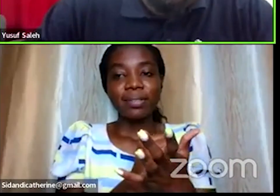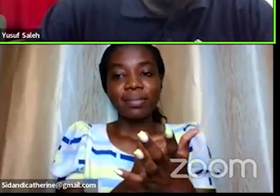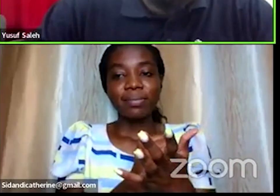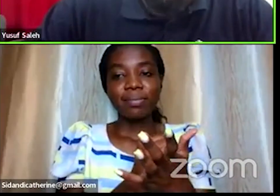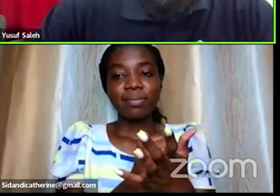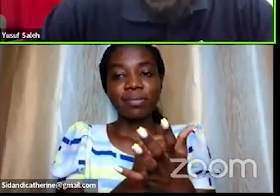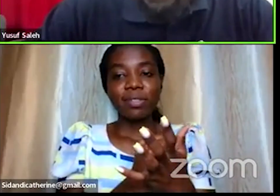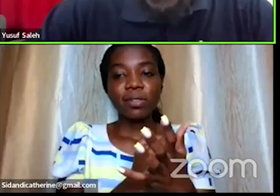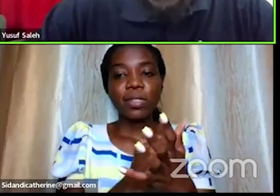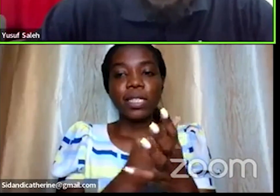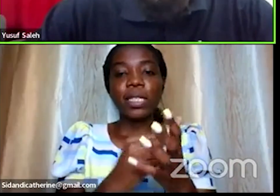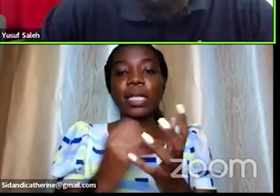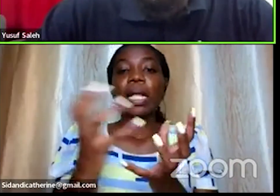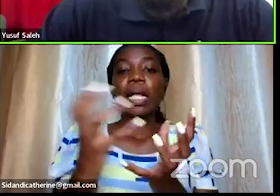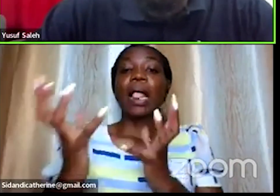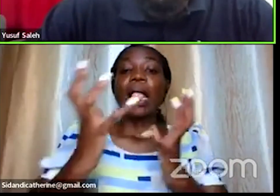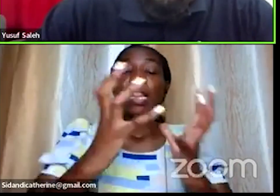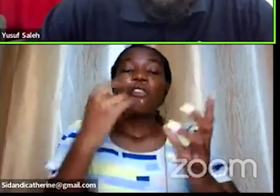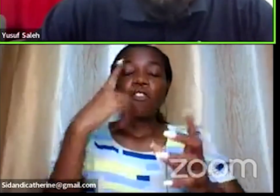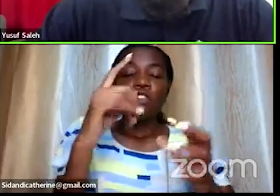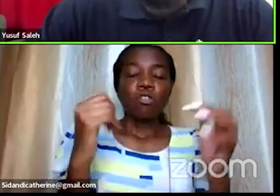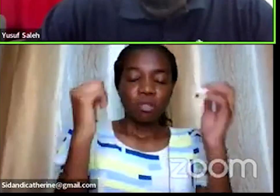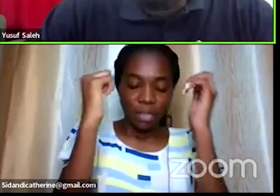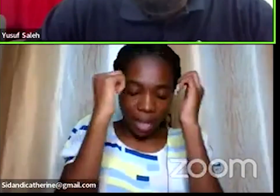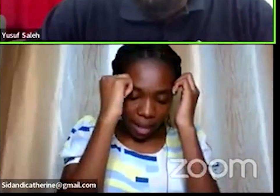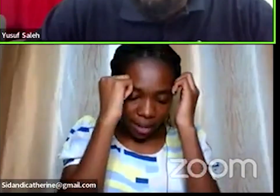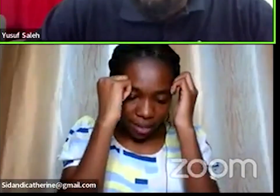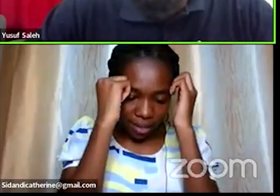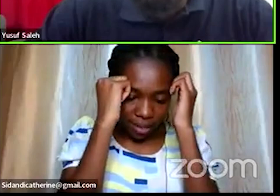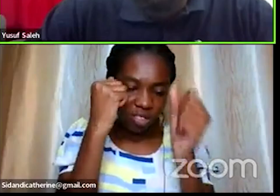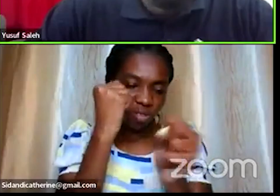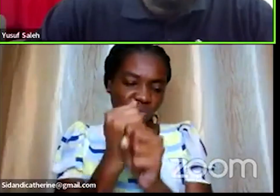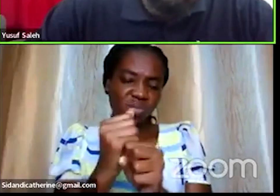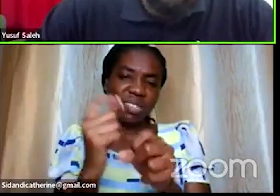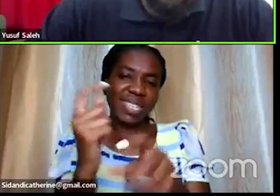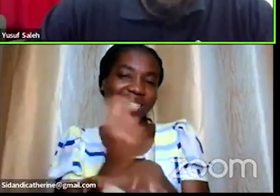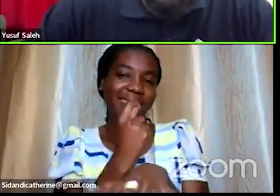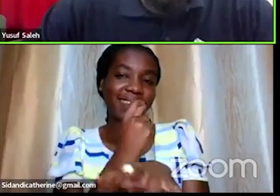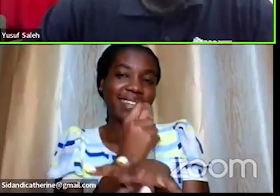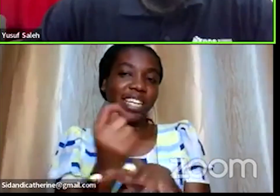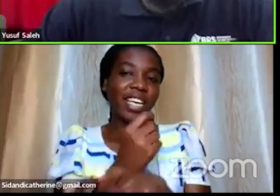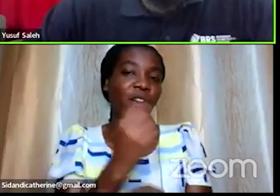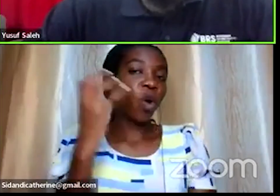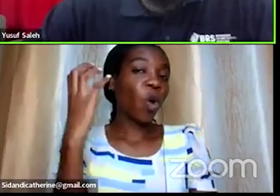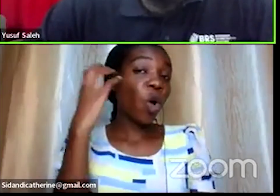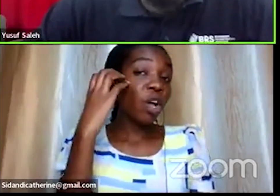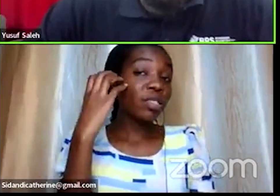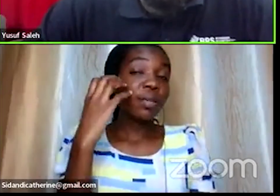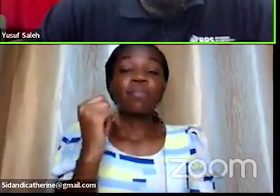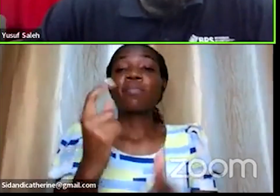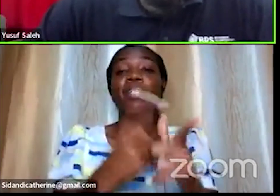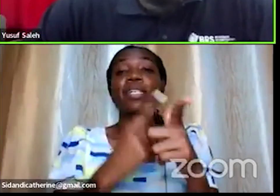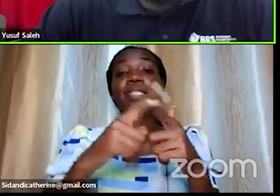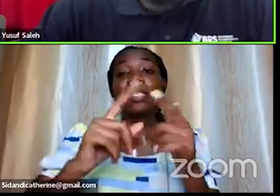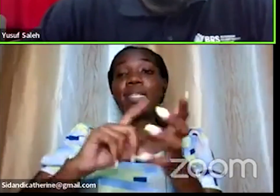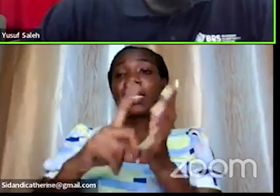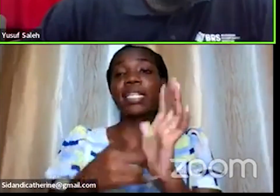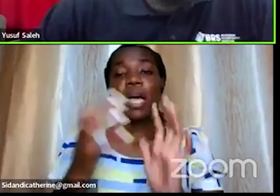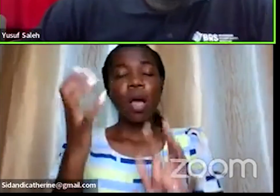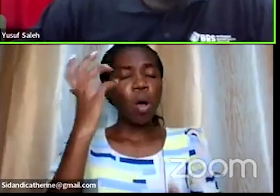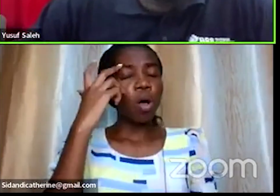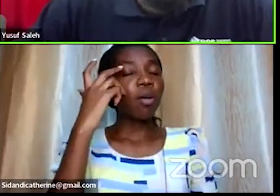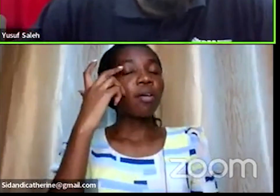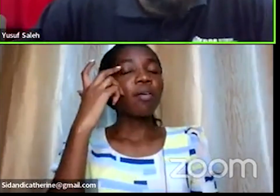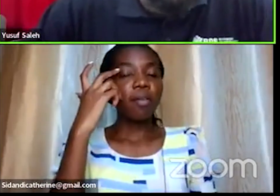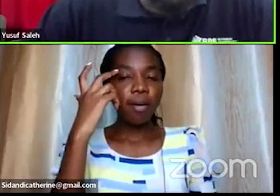on carrying on their studies, doing some training or course. Then they realize that